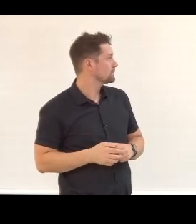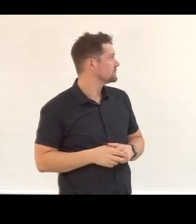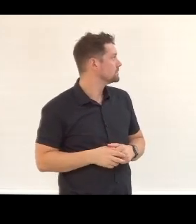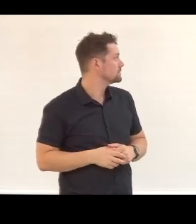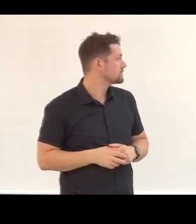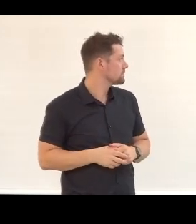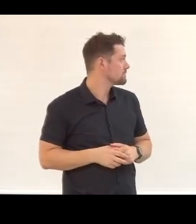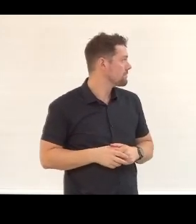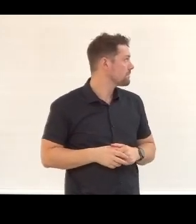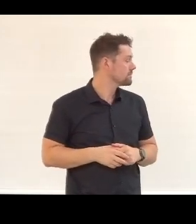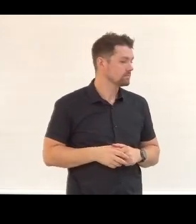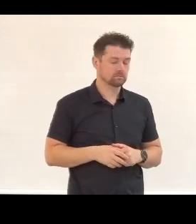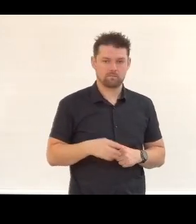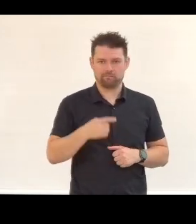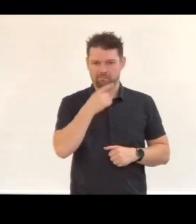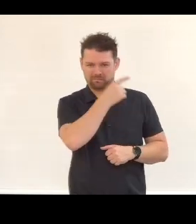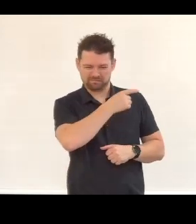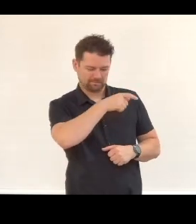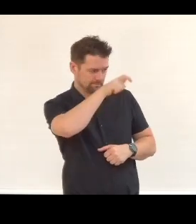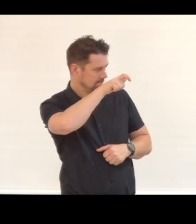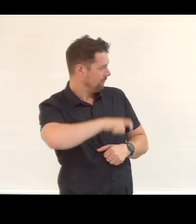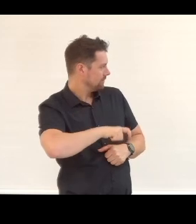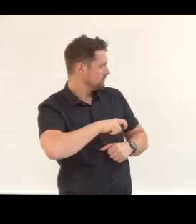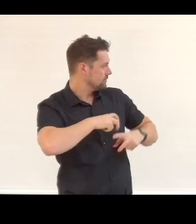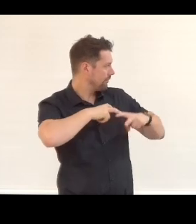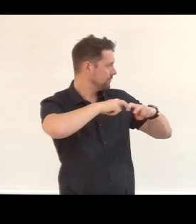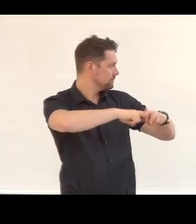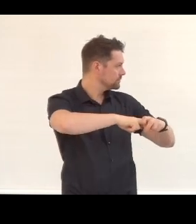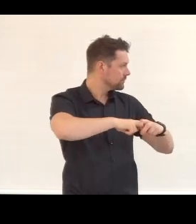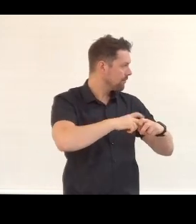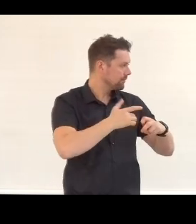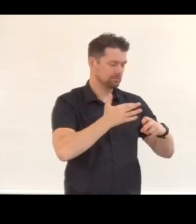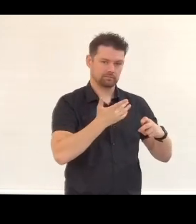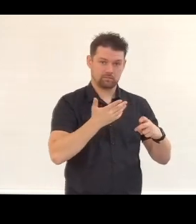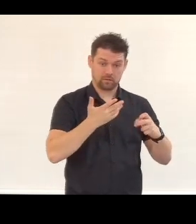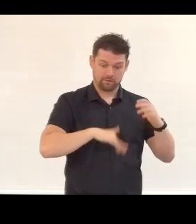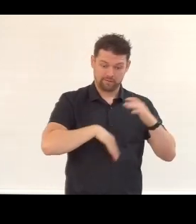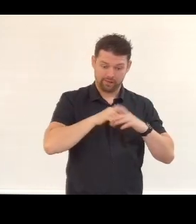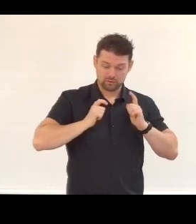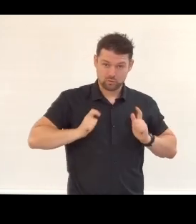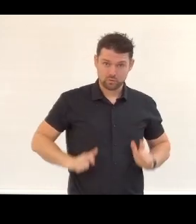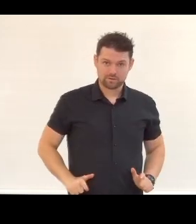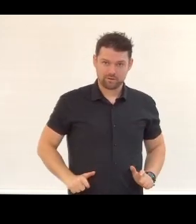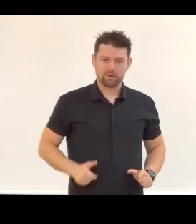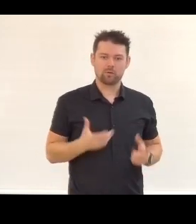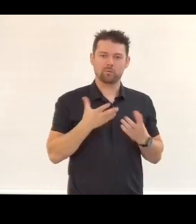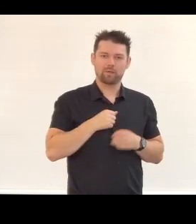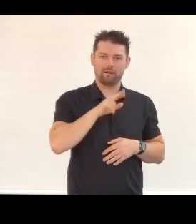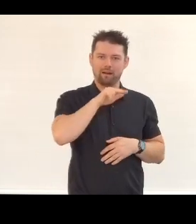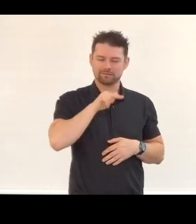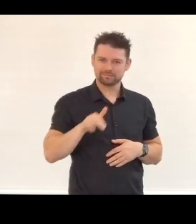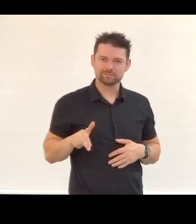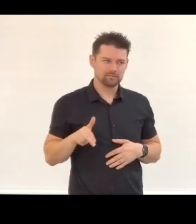is working together with Nicole Stott, who did like a full spacesuit with artwork, and she's making like the analog version of